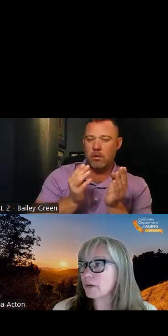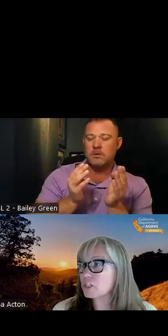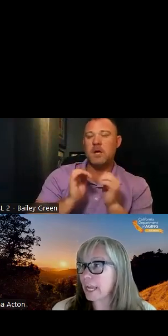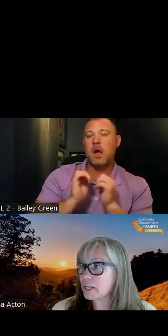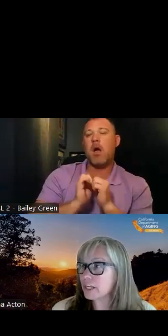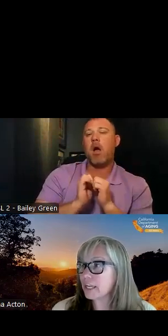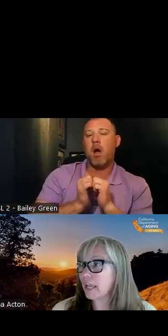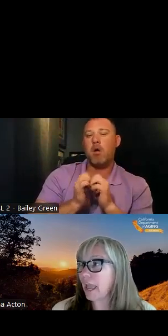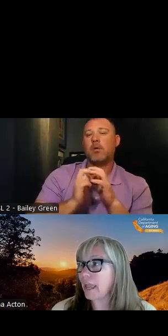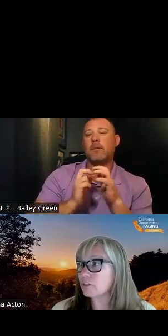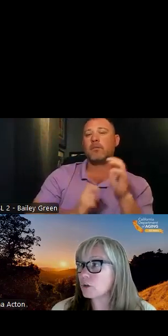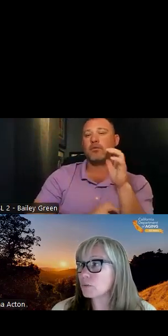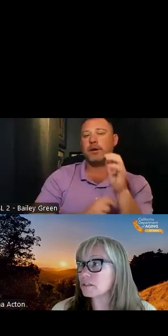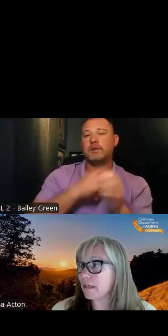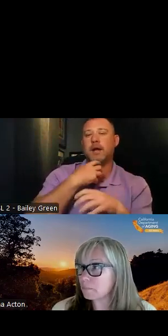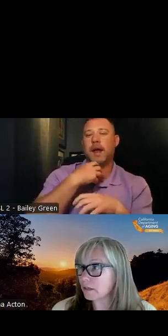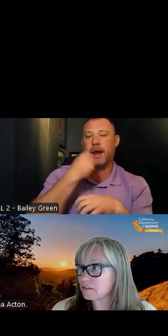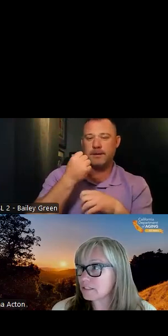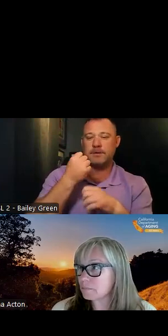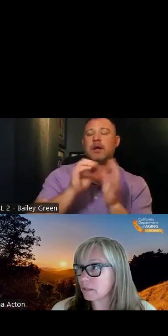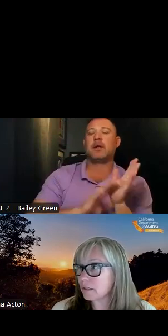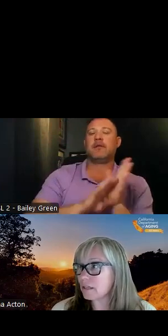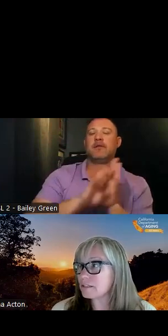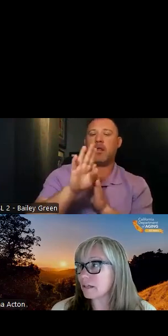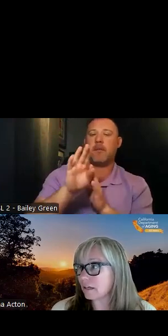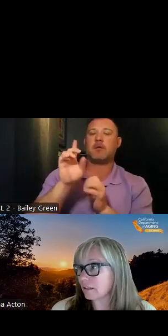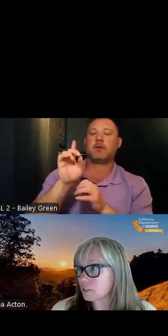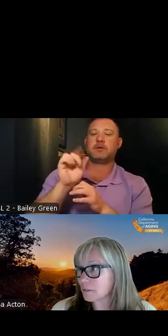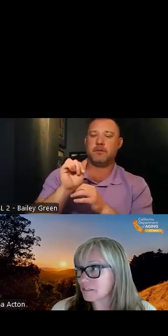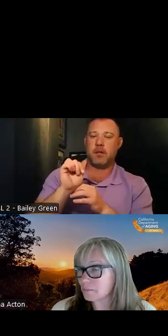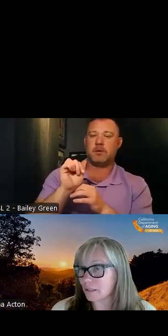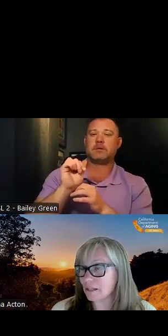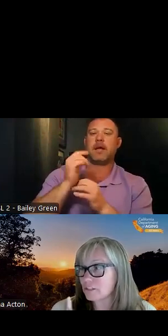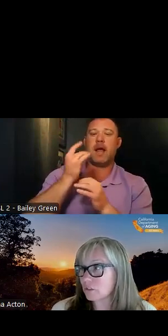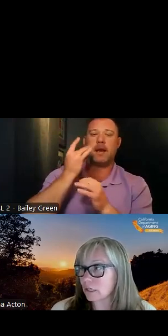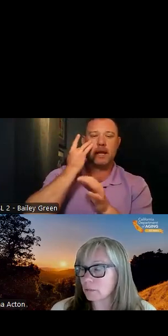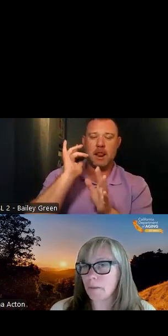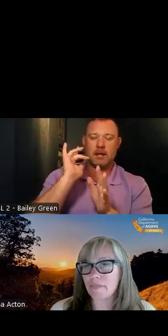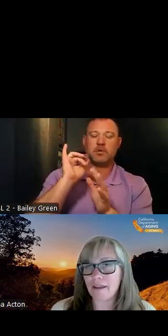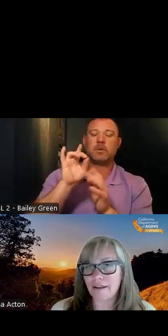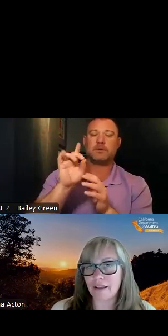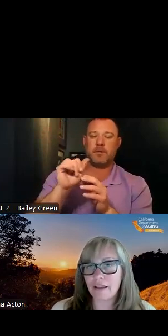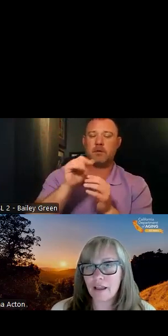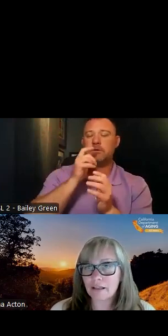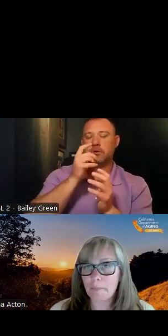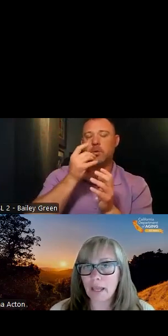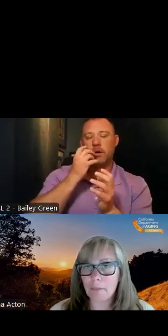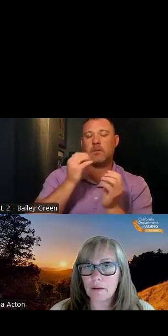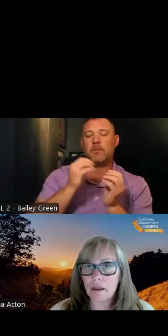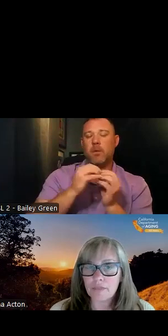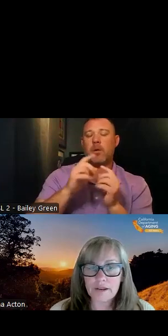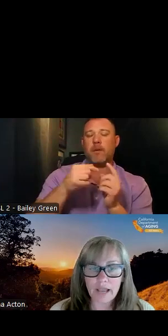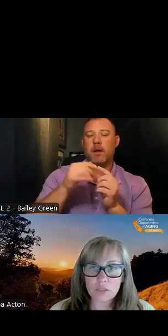we bridge aging and those with developmental disabilities and intellectual disabilities? So you hear more about that next coming